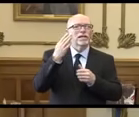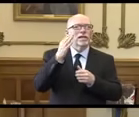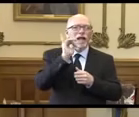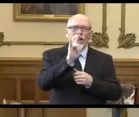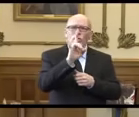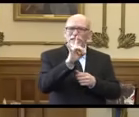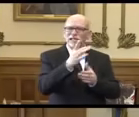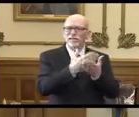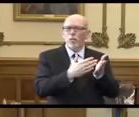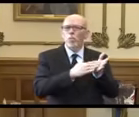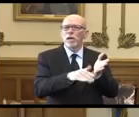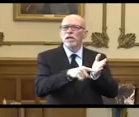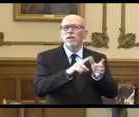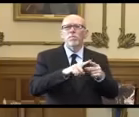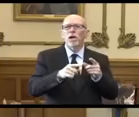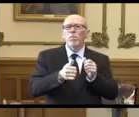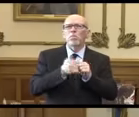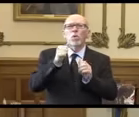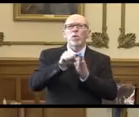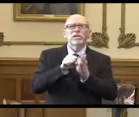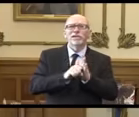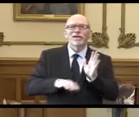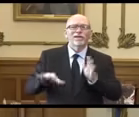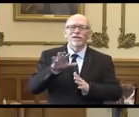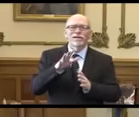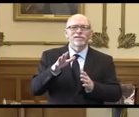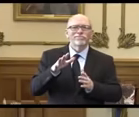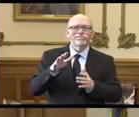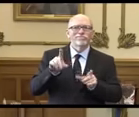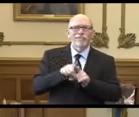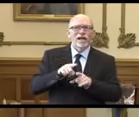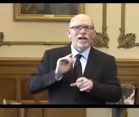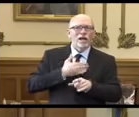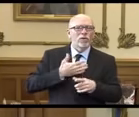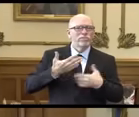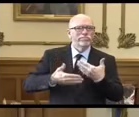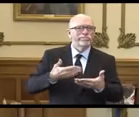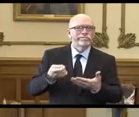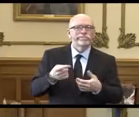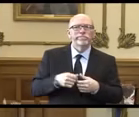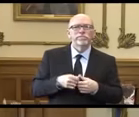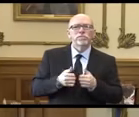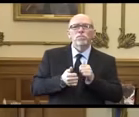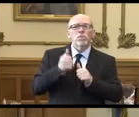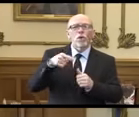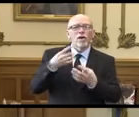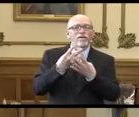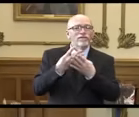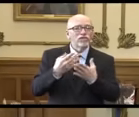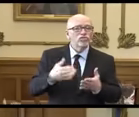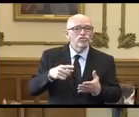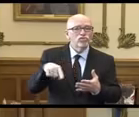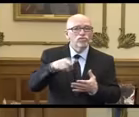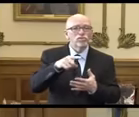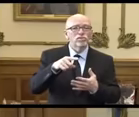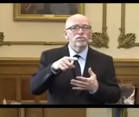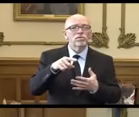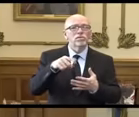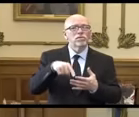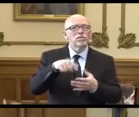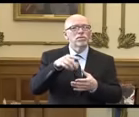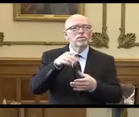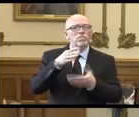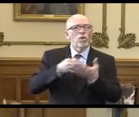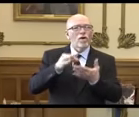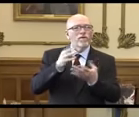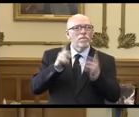but most every state is in tune with us, and you know, a lot of these offenders are a vulnerable part of the